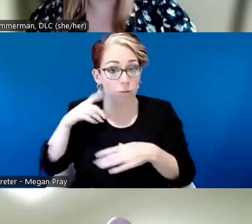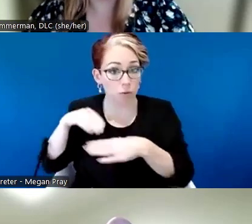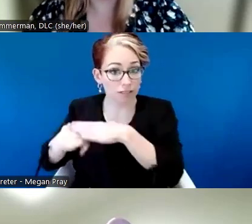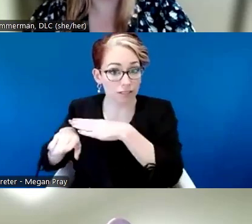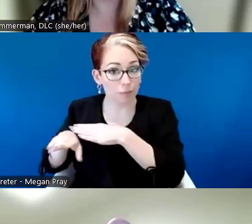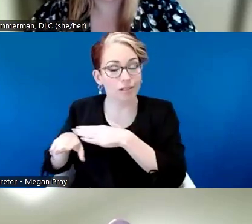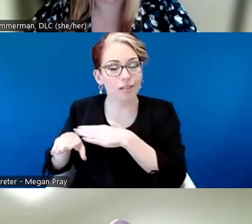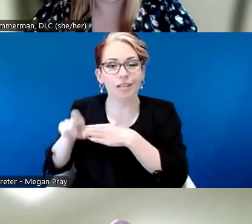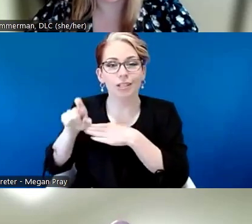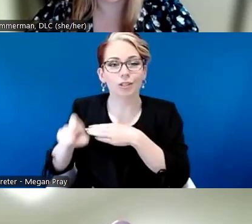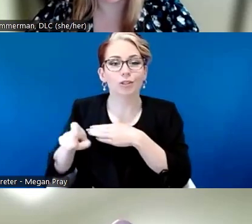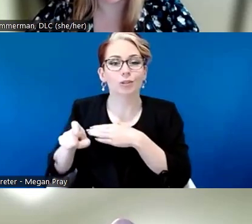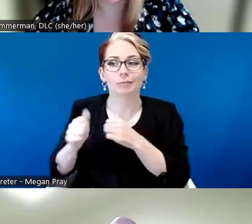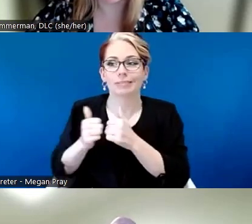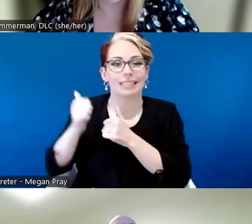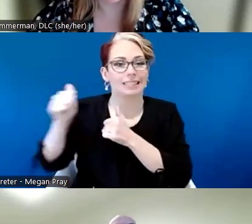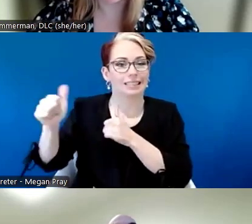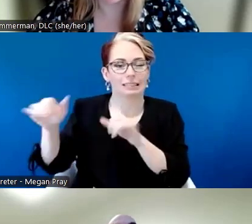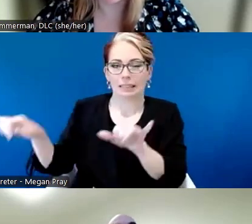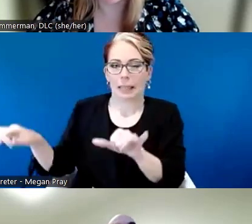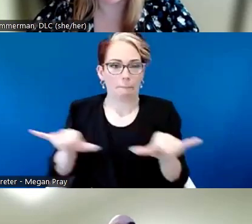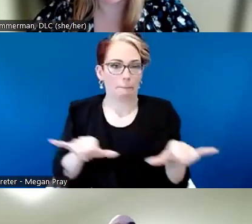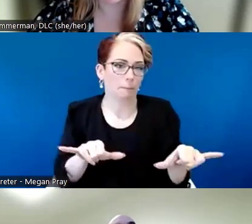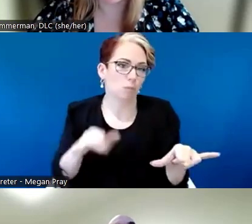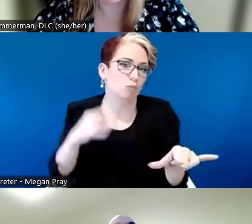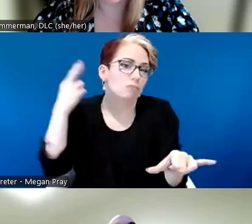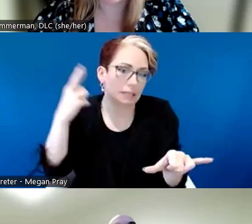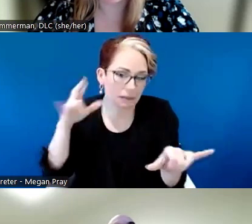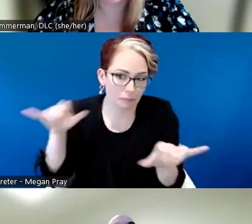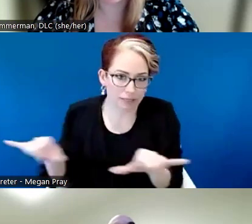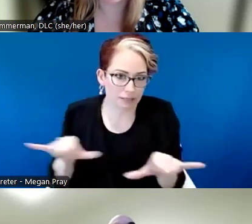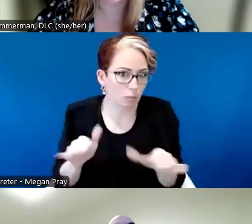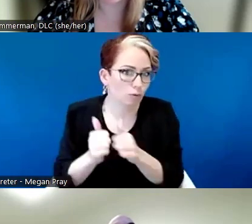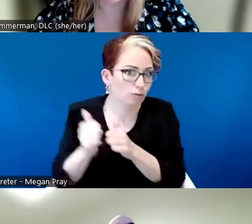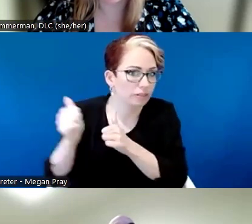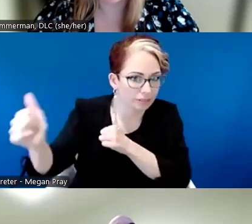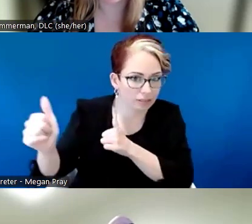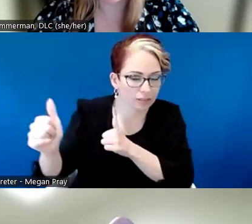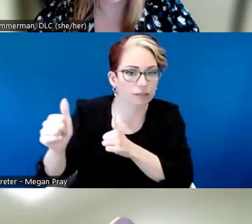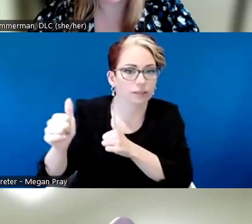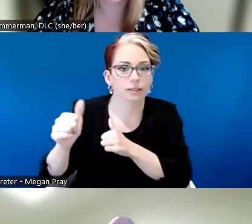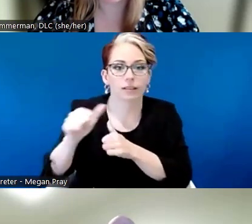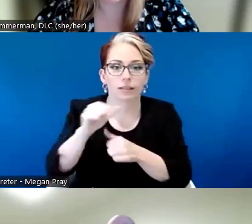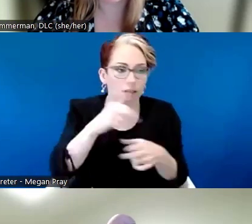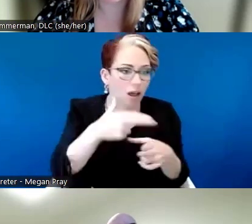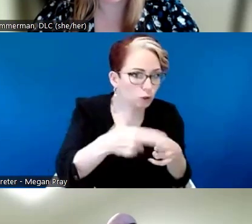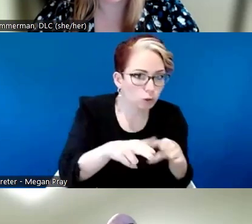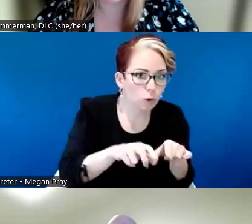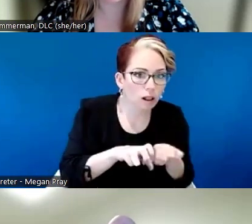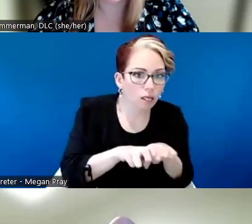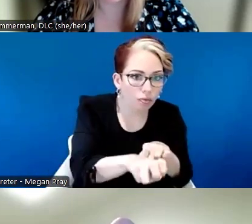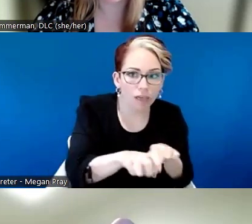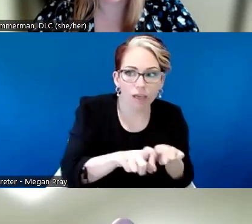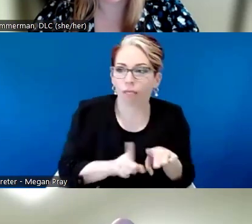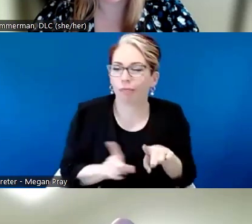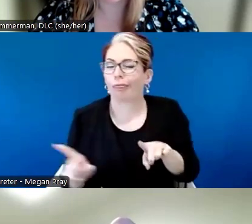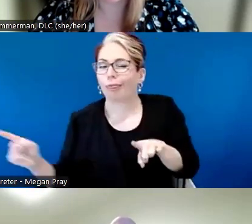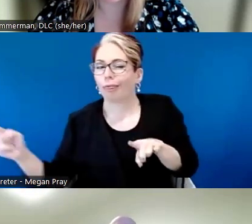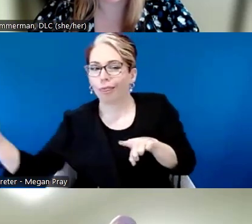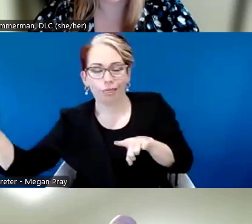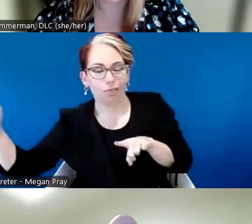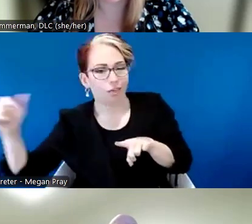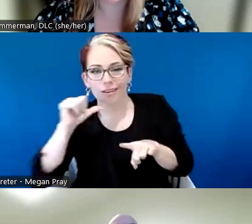reasonably similar distance to the main entrance to the polling place. There definitely needs to be at least one entrance that